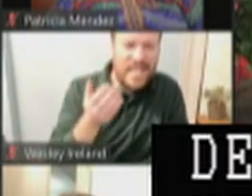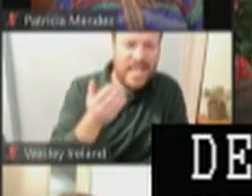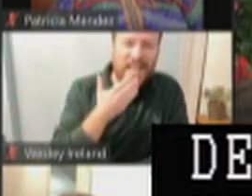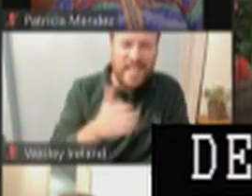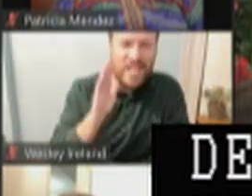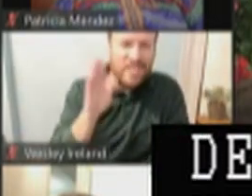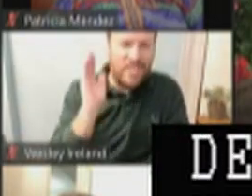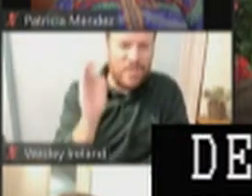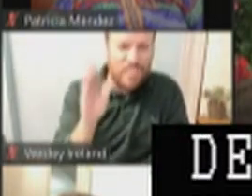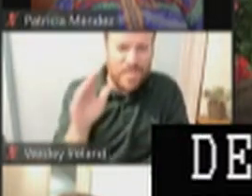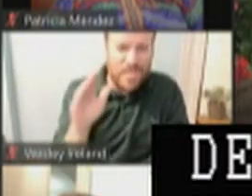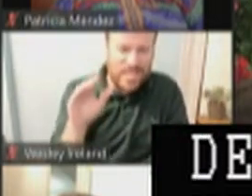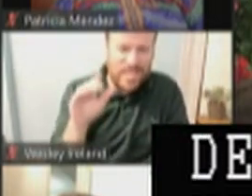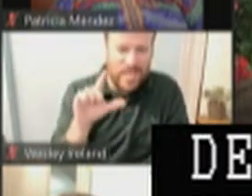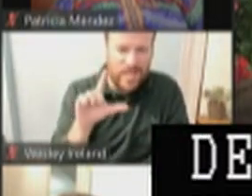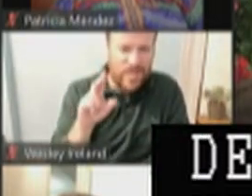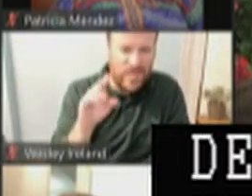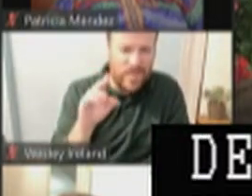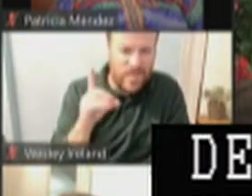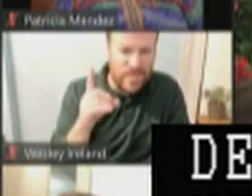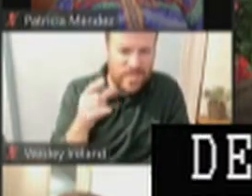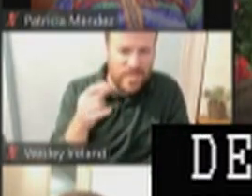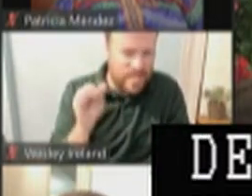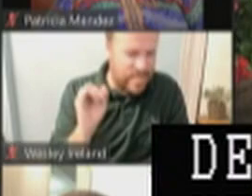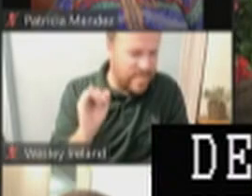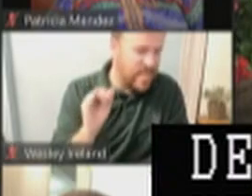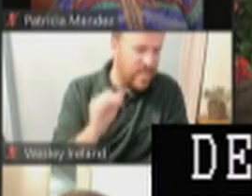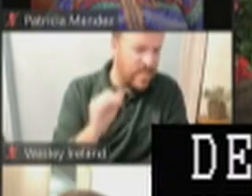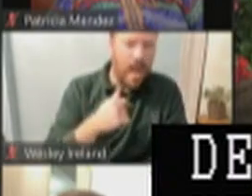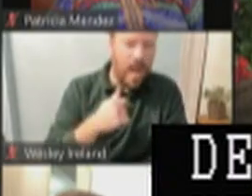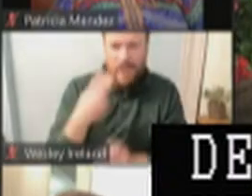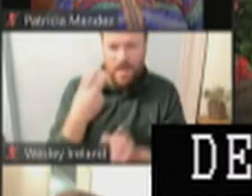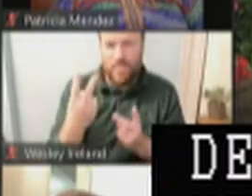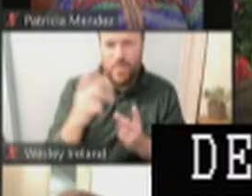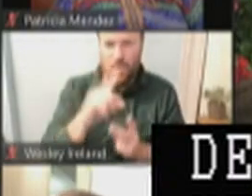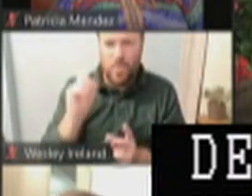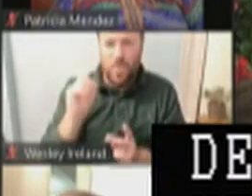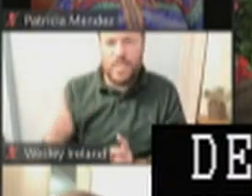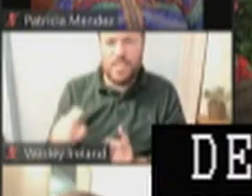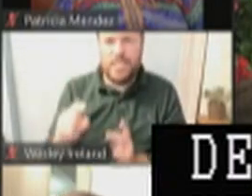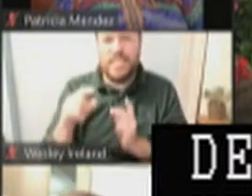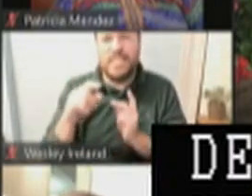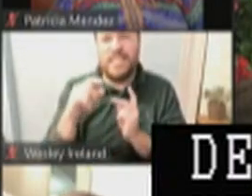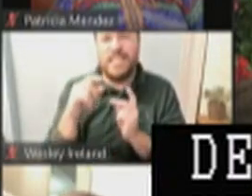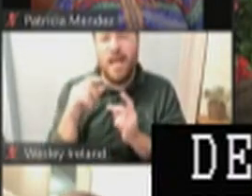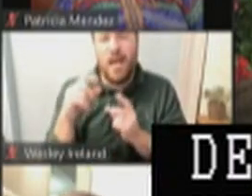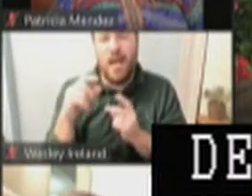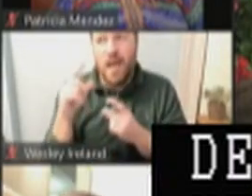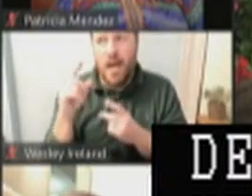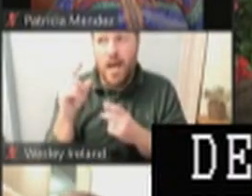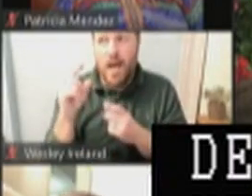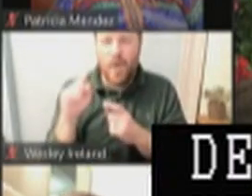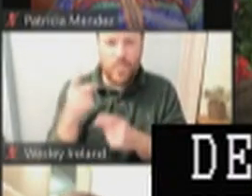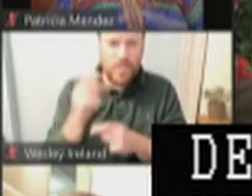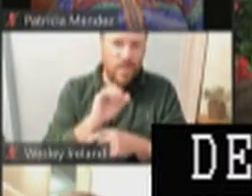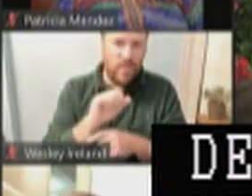Hi, Wes here. Thank you for your presentation, Luigi. I have two